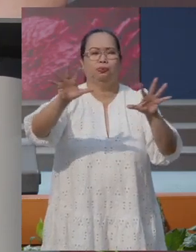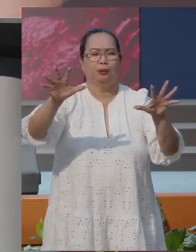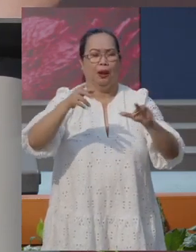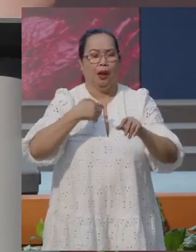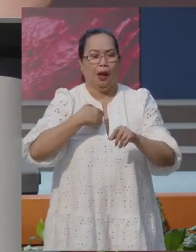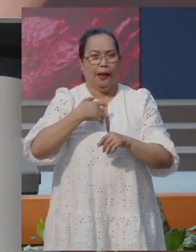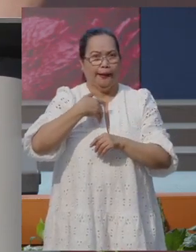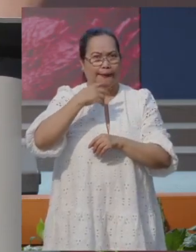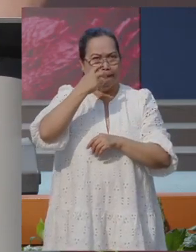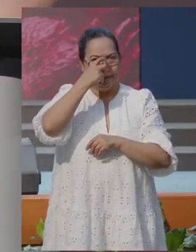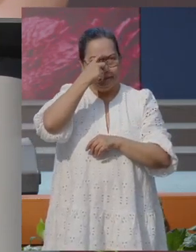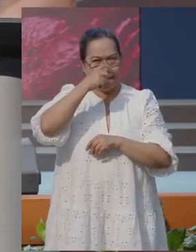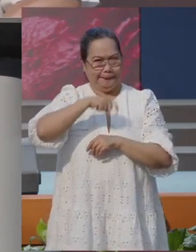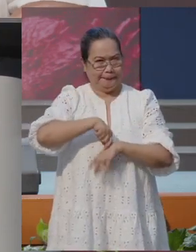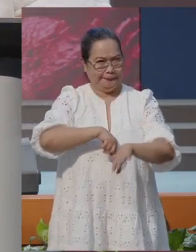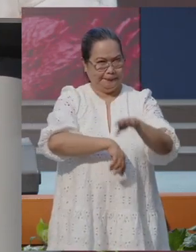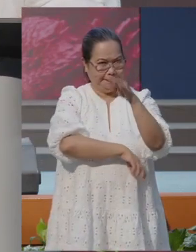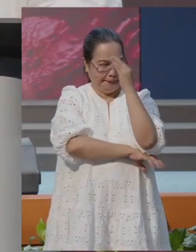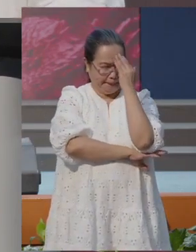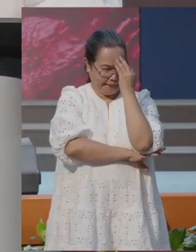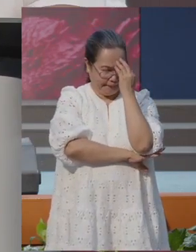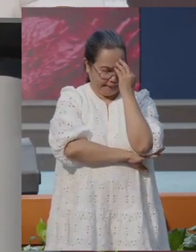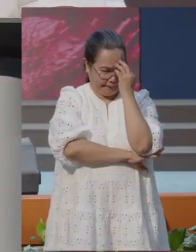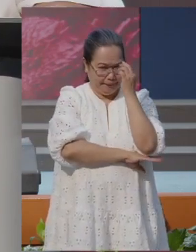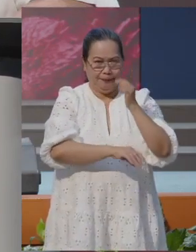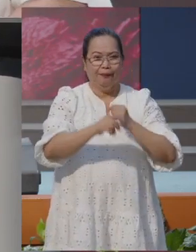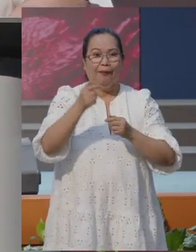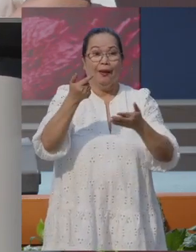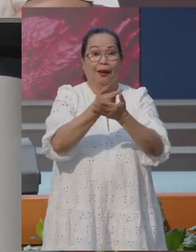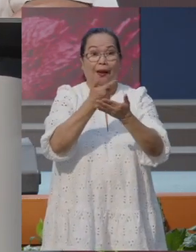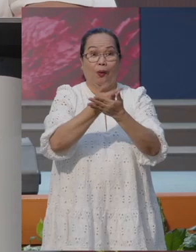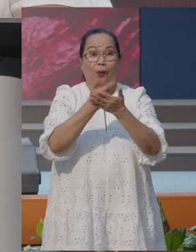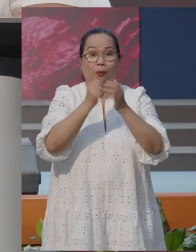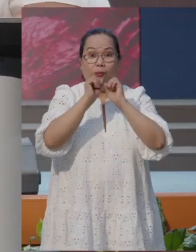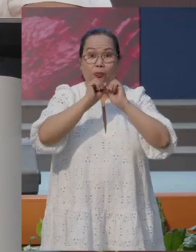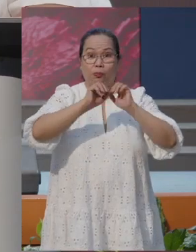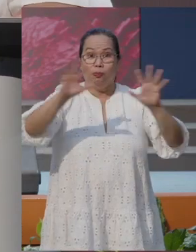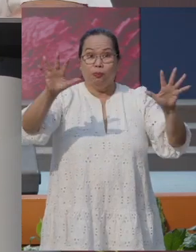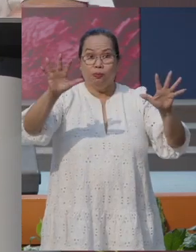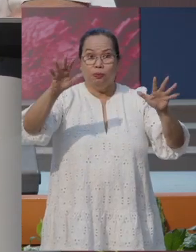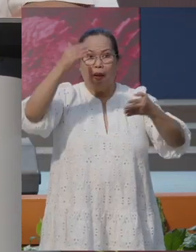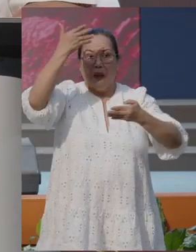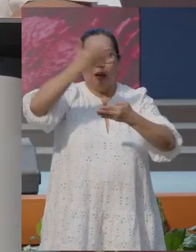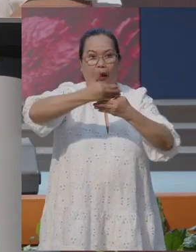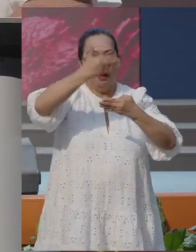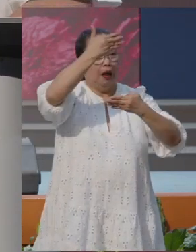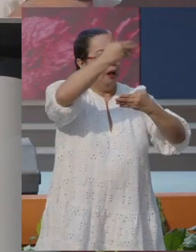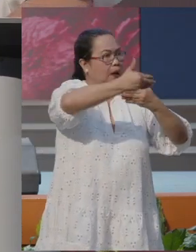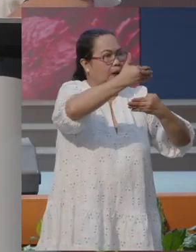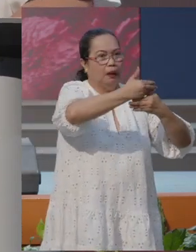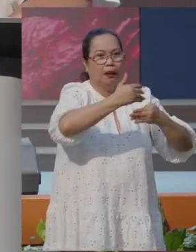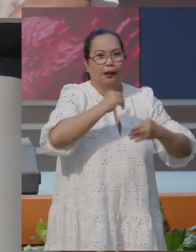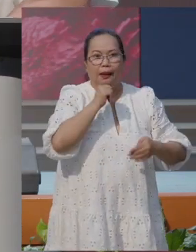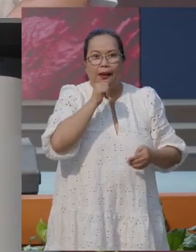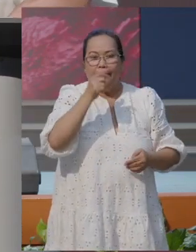daw, hindi daw maintindihan ng karamihan, and even if our gospel is veiled, it is veiled to those who are